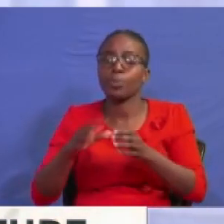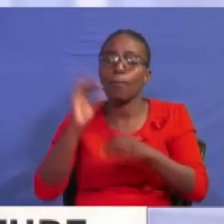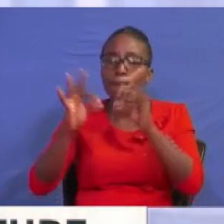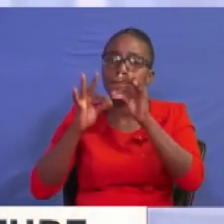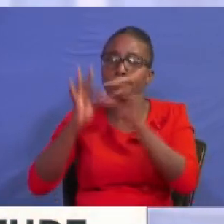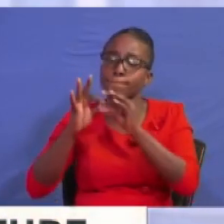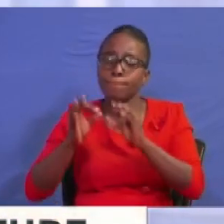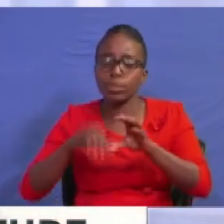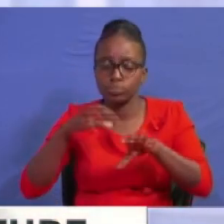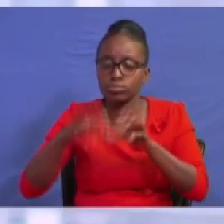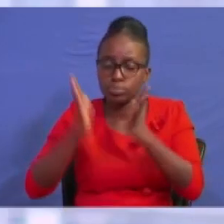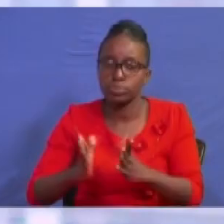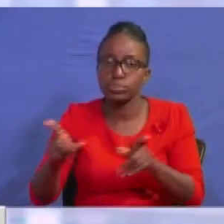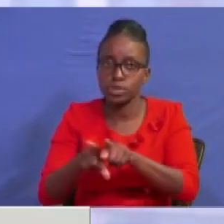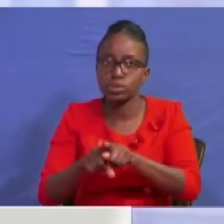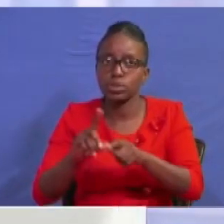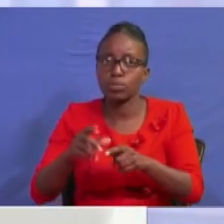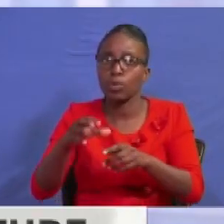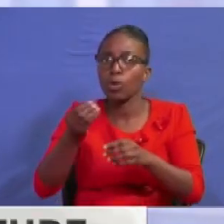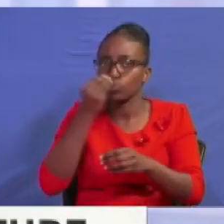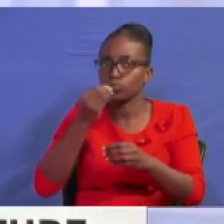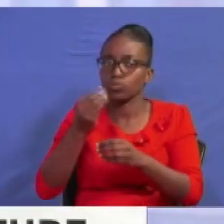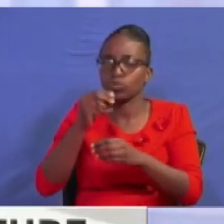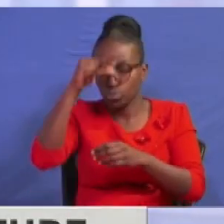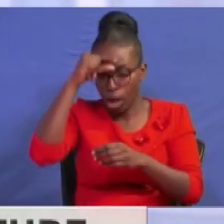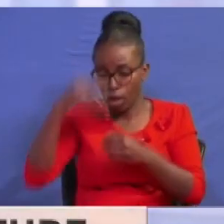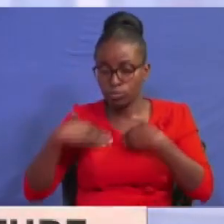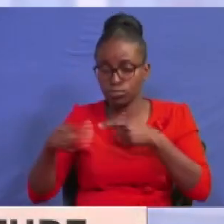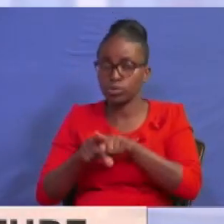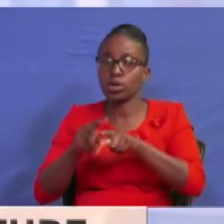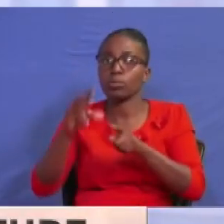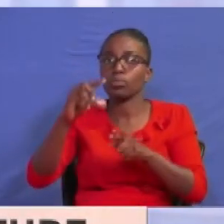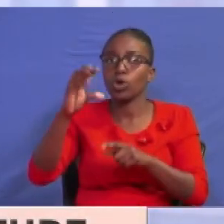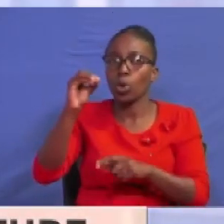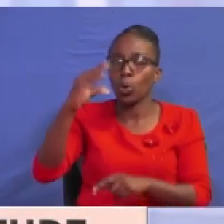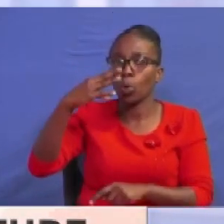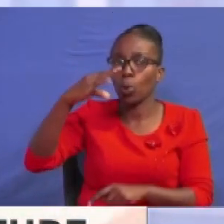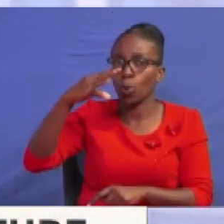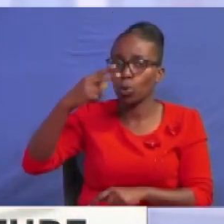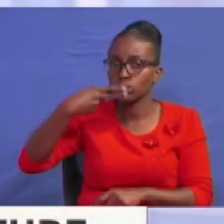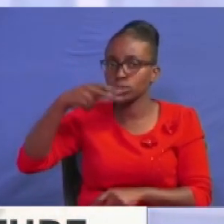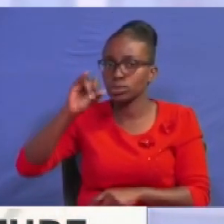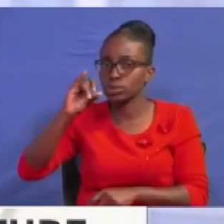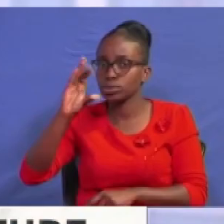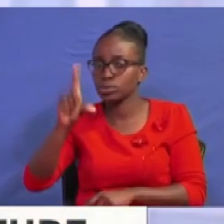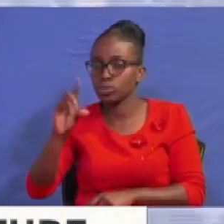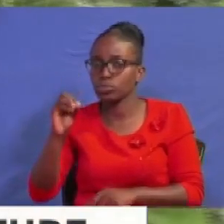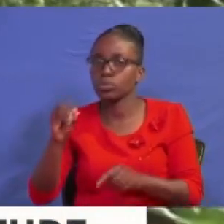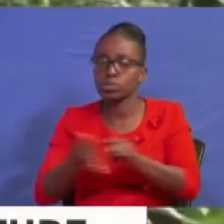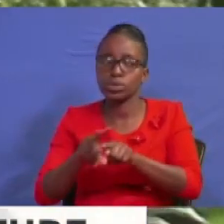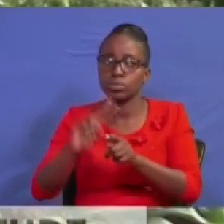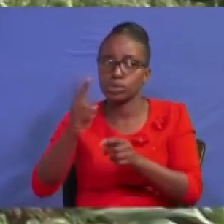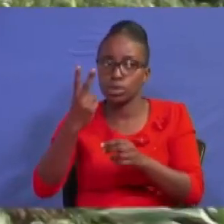security. The clarion call was made by Migori Governor Ochilo Ayako, who was speaking during the second day of the Southwest